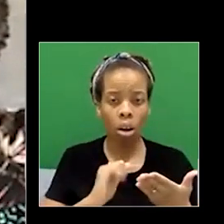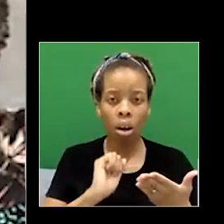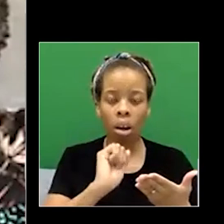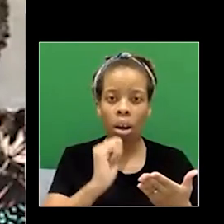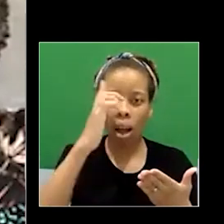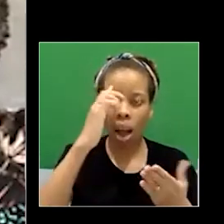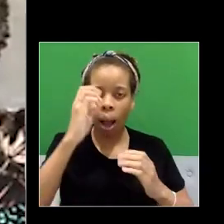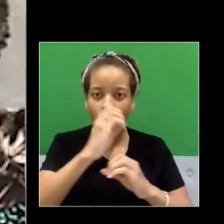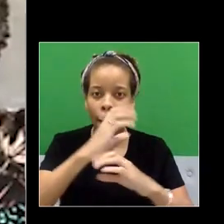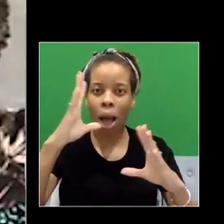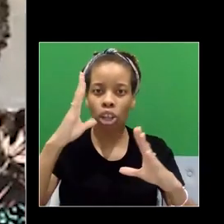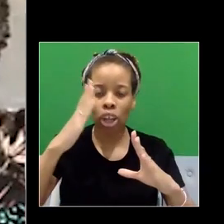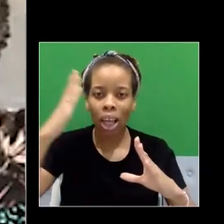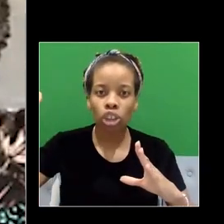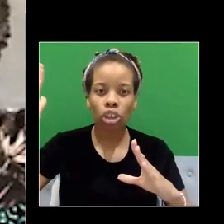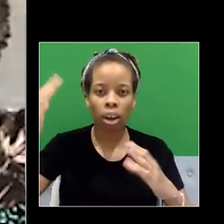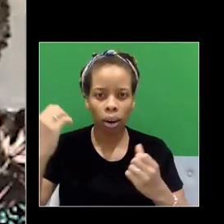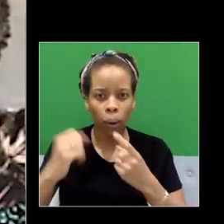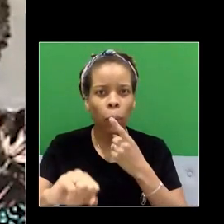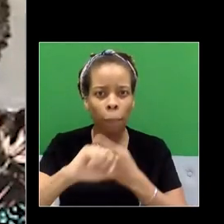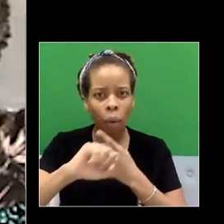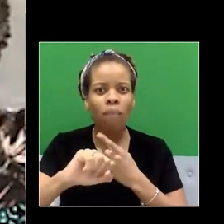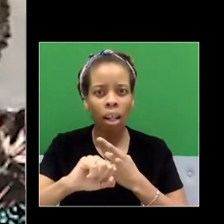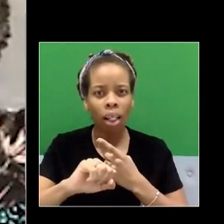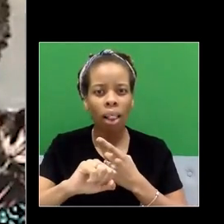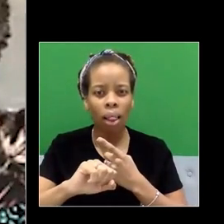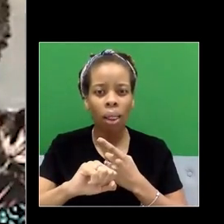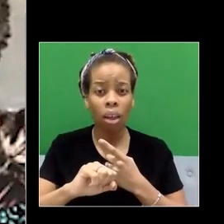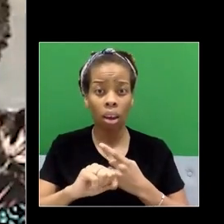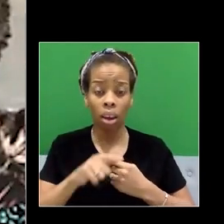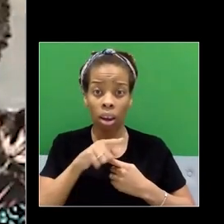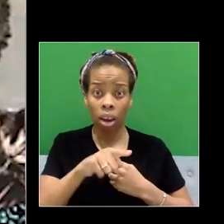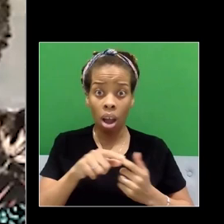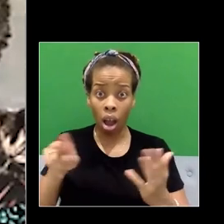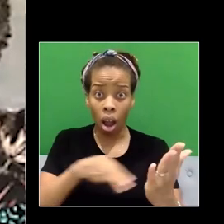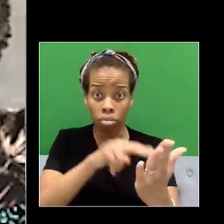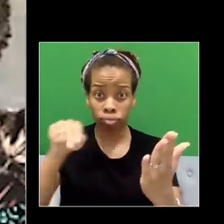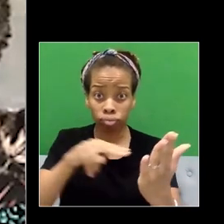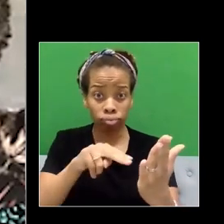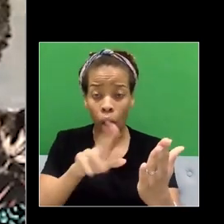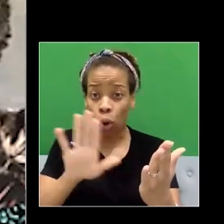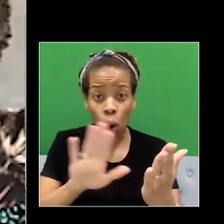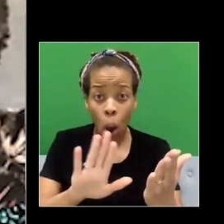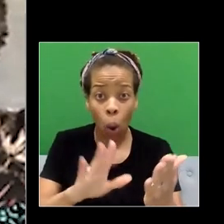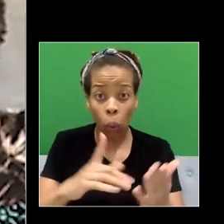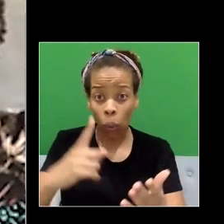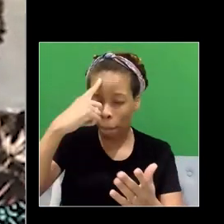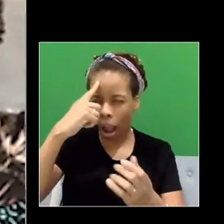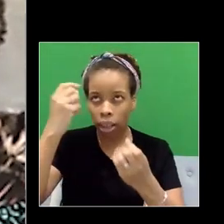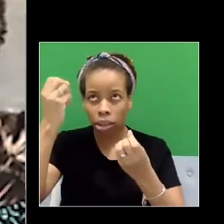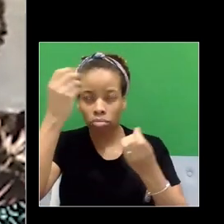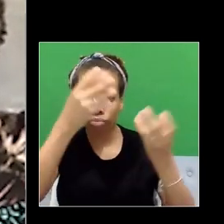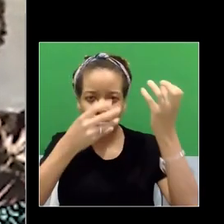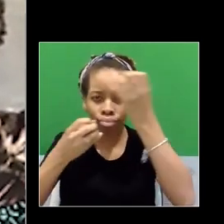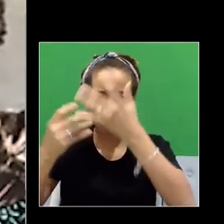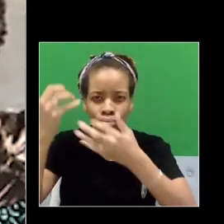imagination, about which is not only the work of the brush, it's the thinking work, it's the